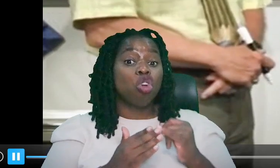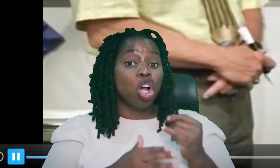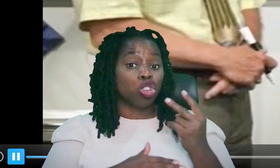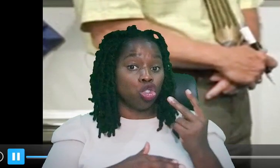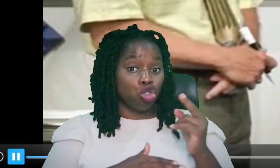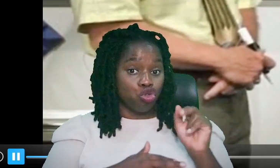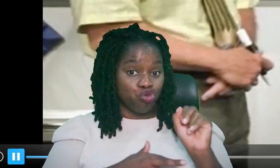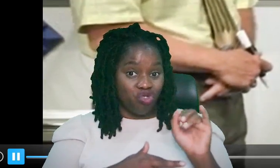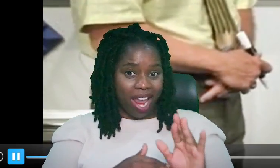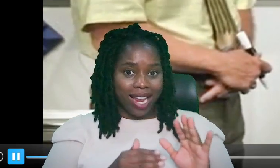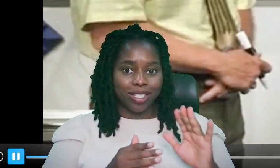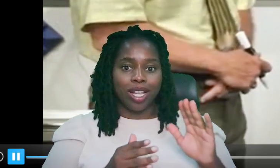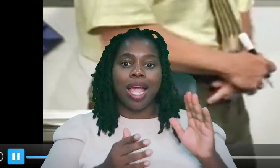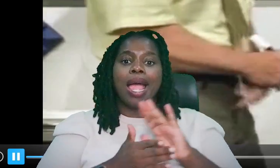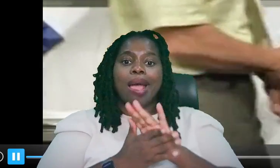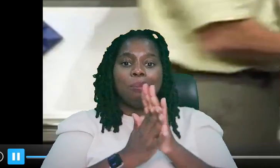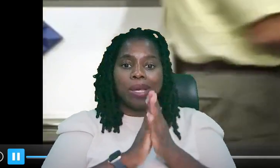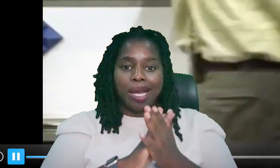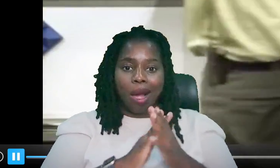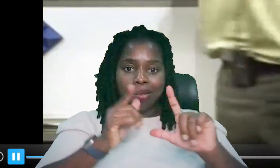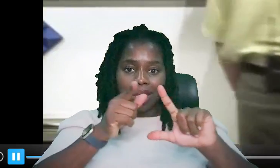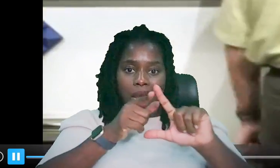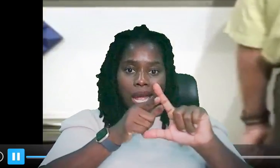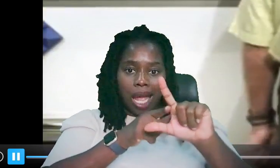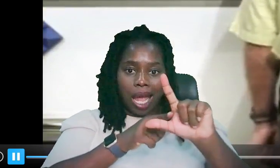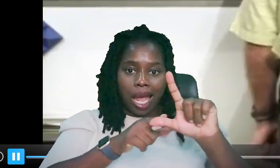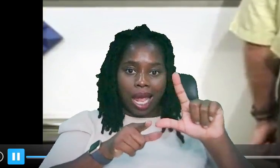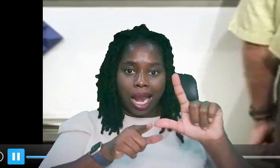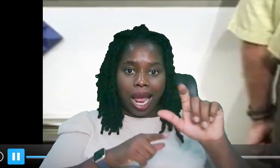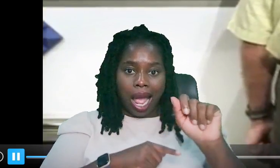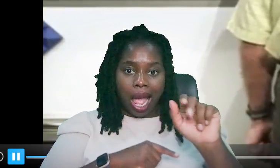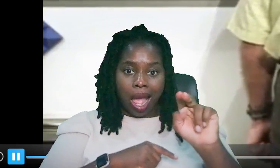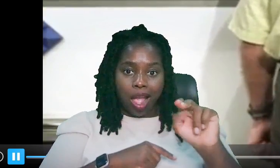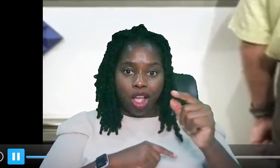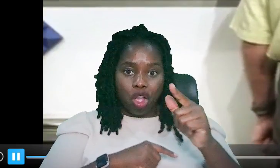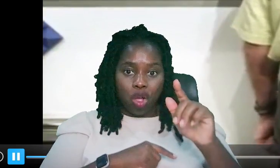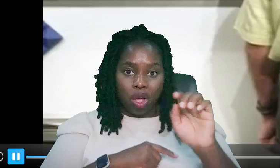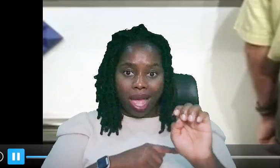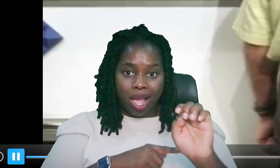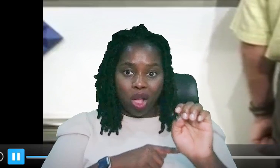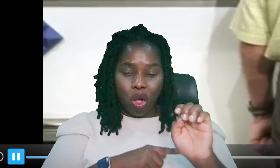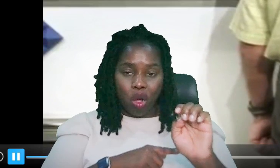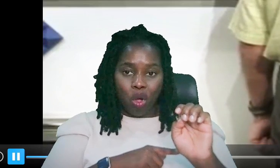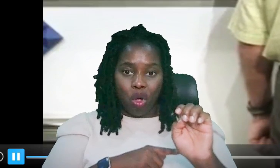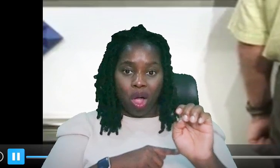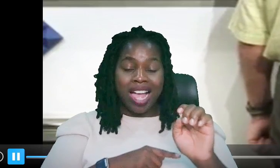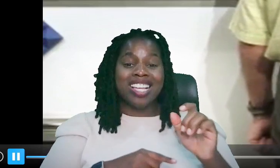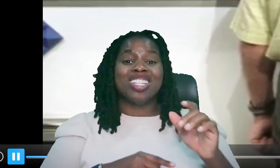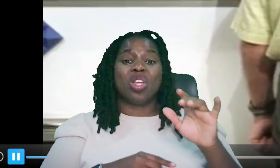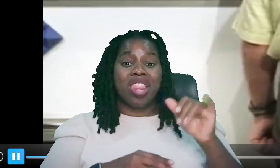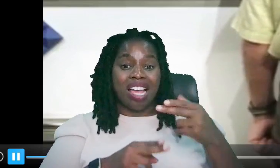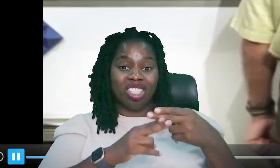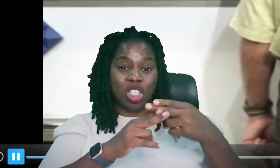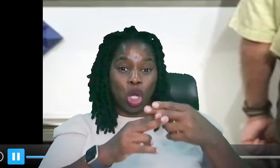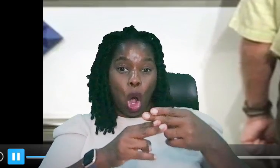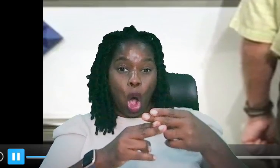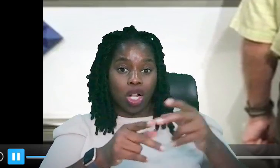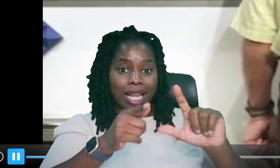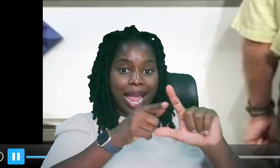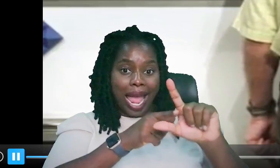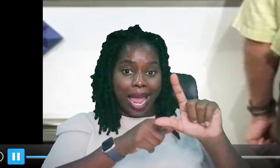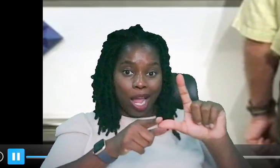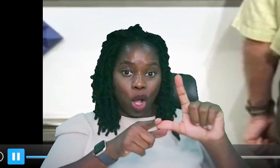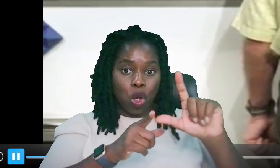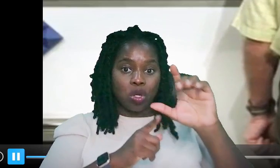angle. Okay? And this is called angle CAB.